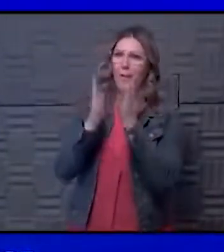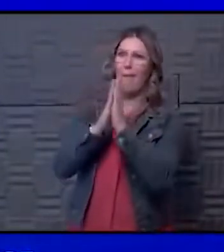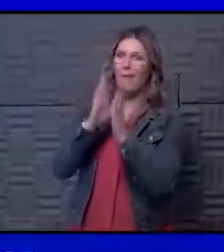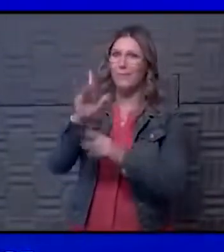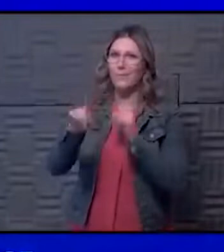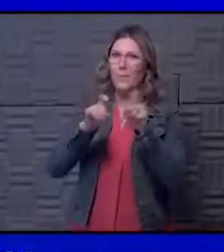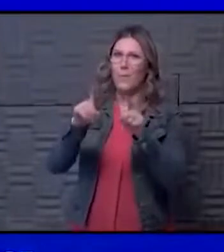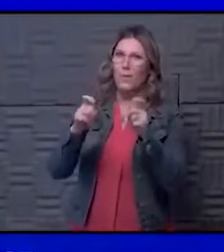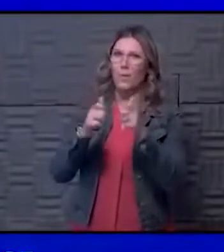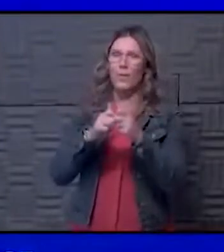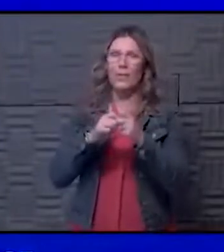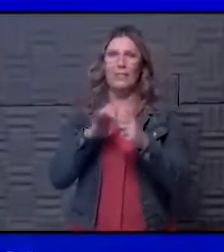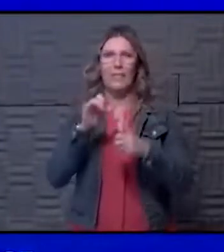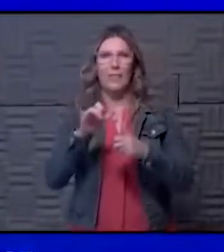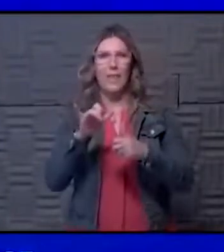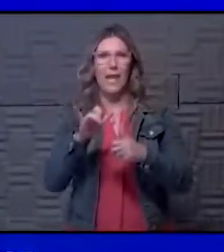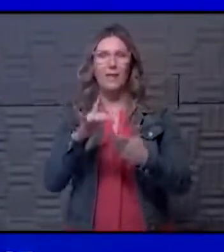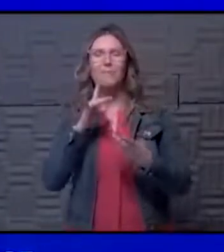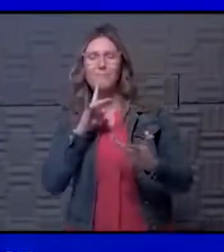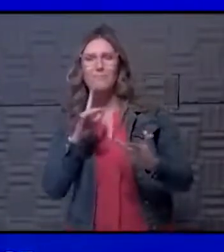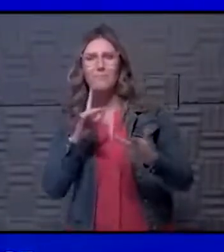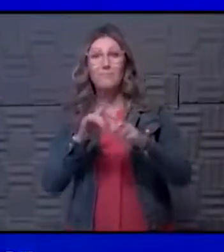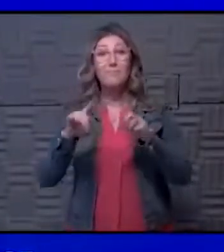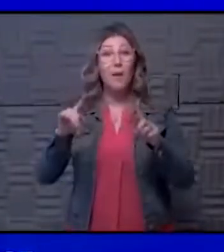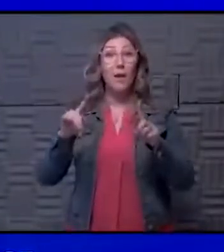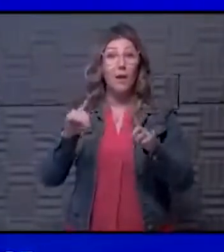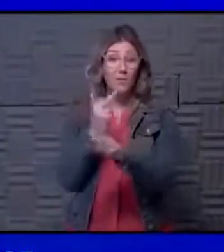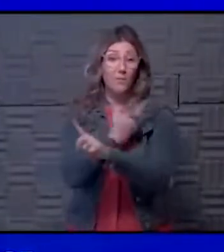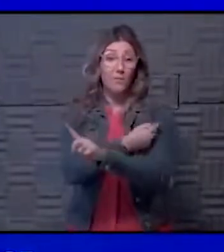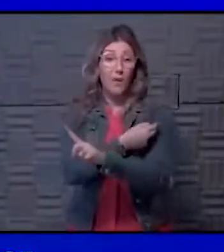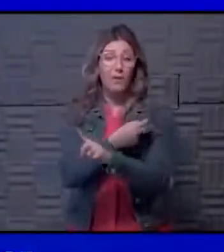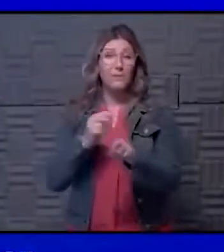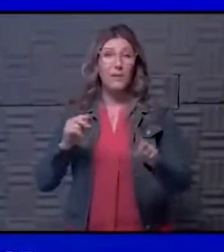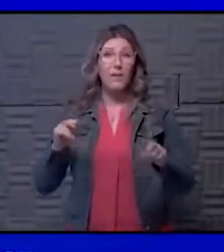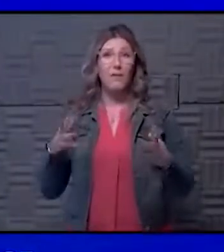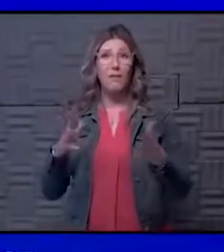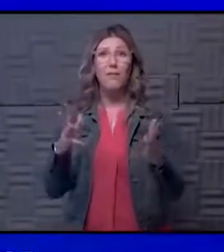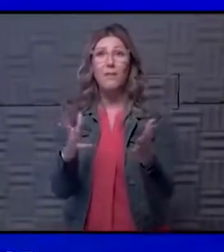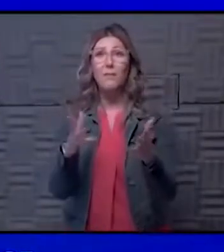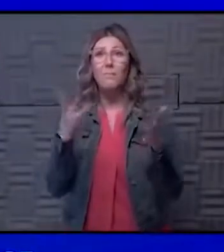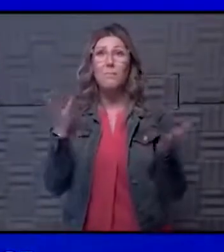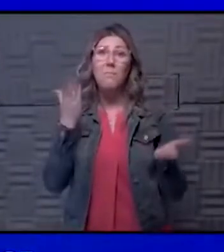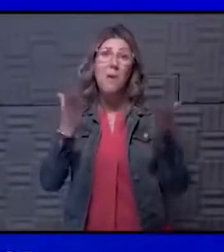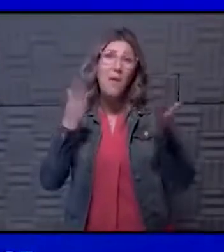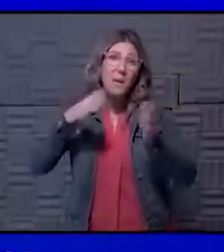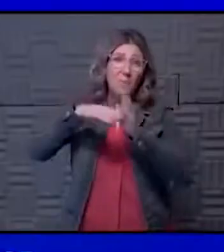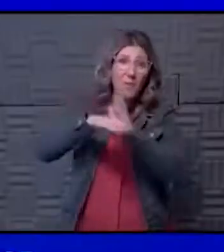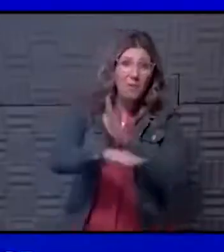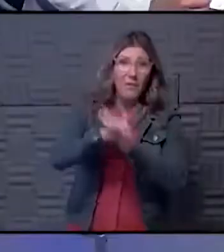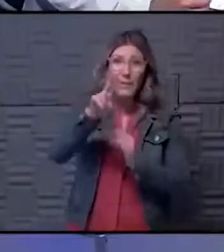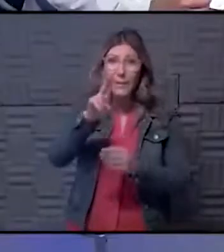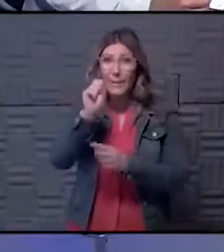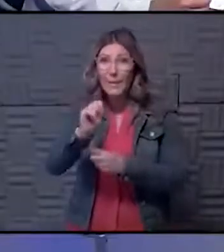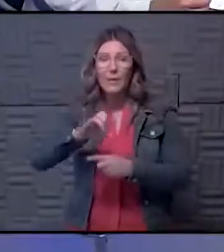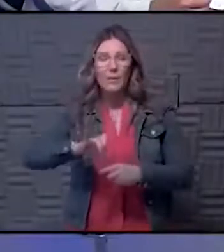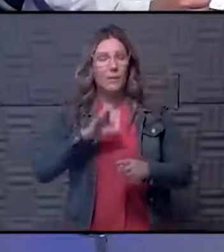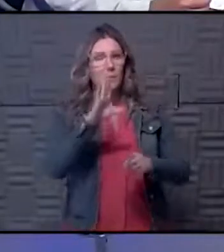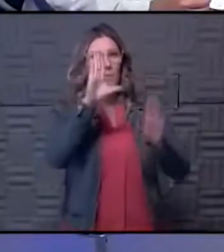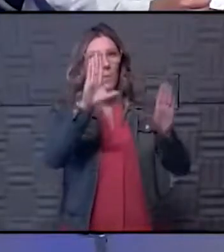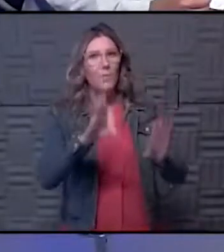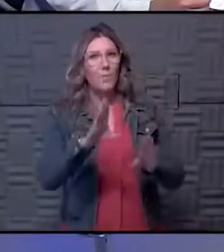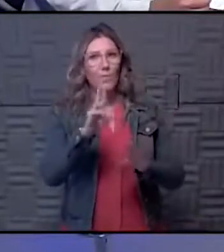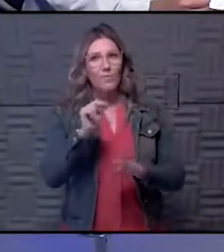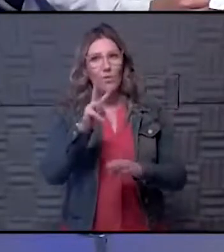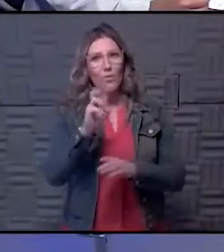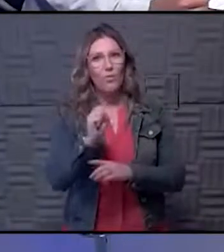stuff on the survey, but vaccine hesitancy may be declining in the United States. That would be great news. I think that's good news. I